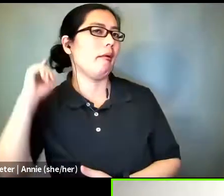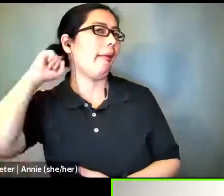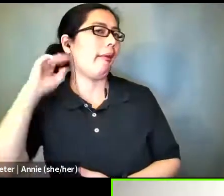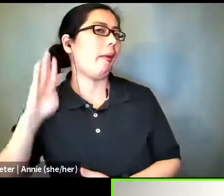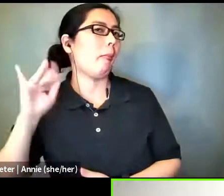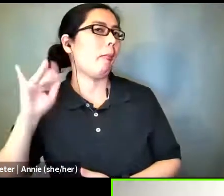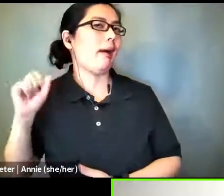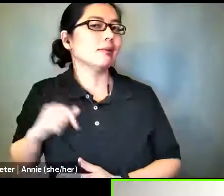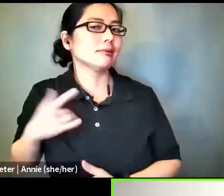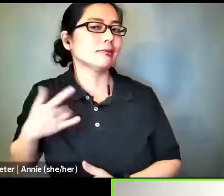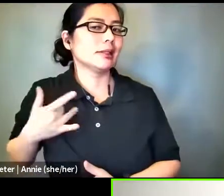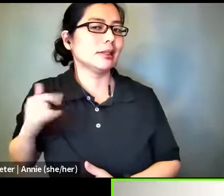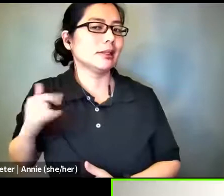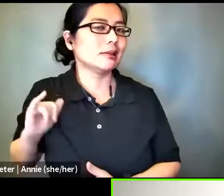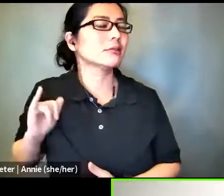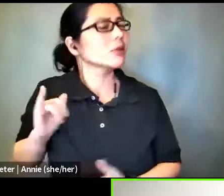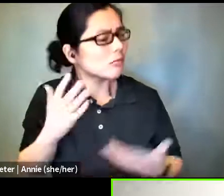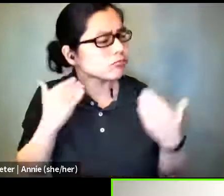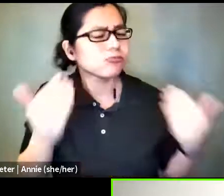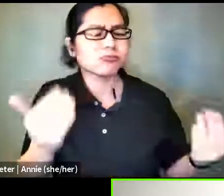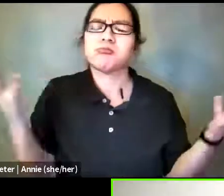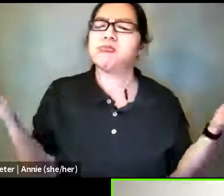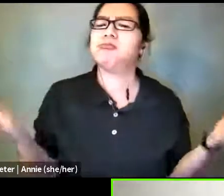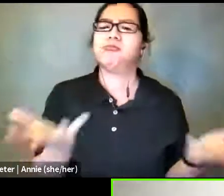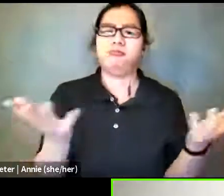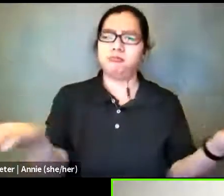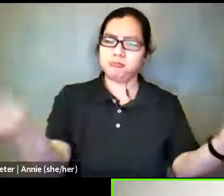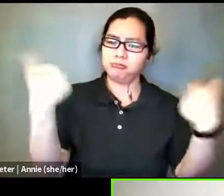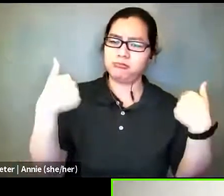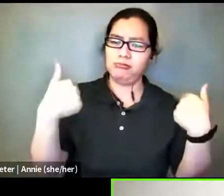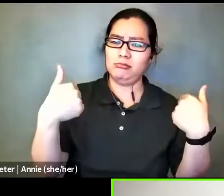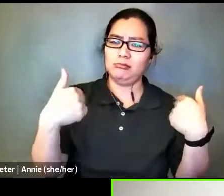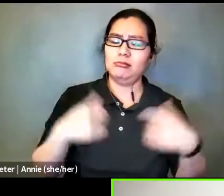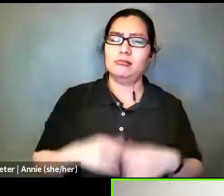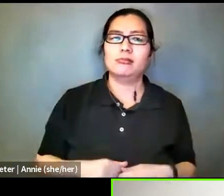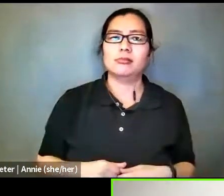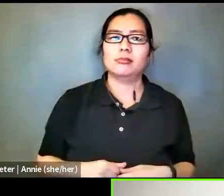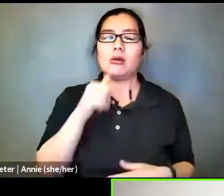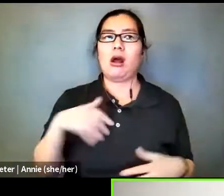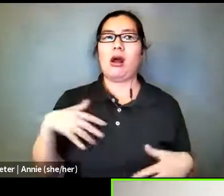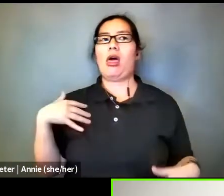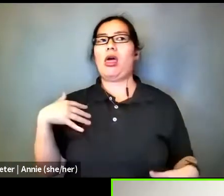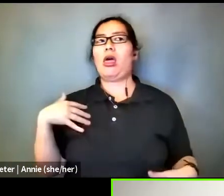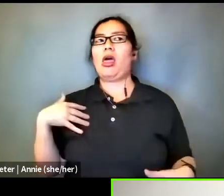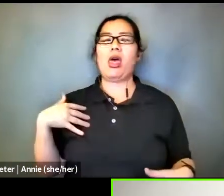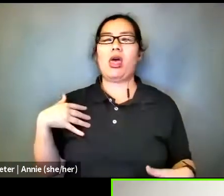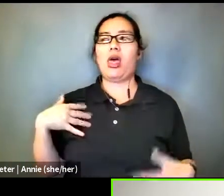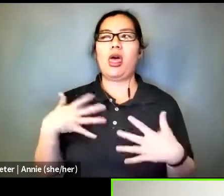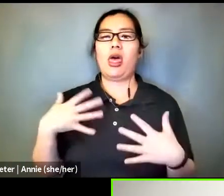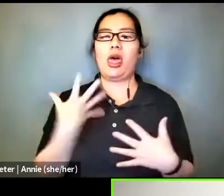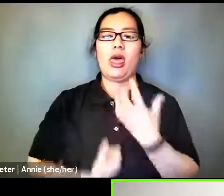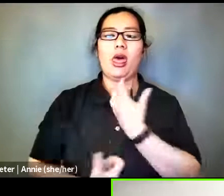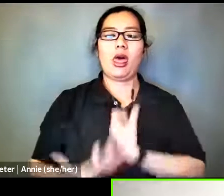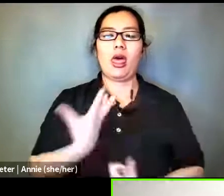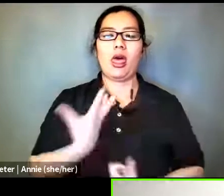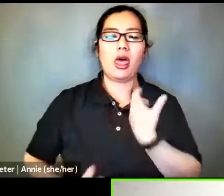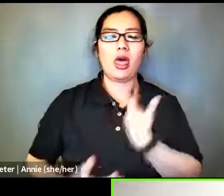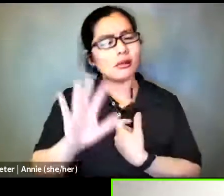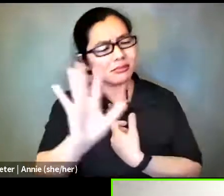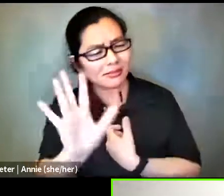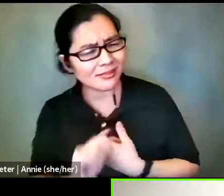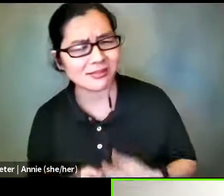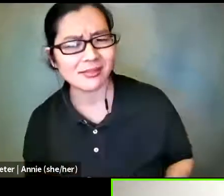We want to create a space where we can move forward so that you're not paralyzed by these fears. You're not paralyzed by